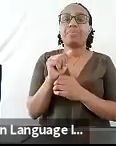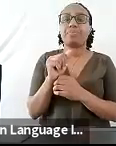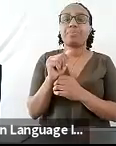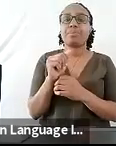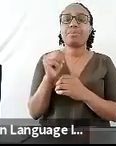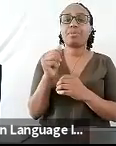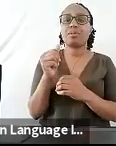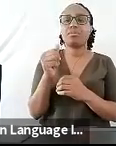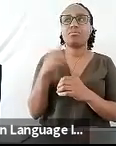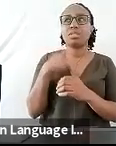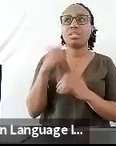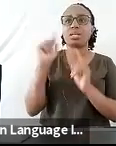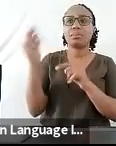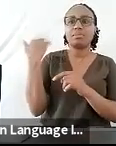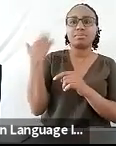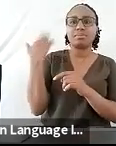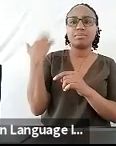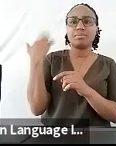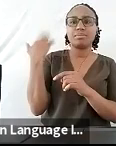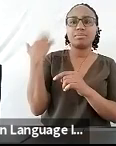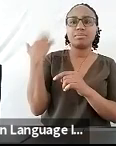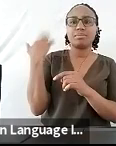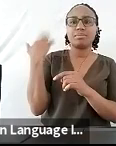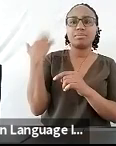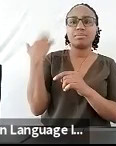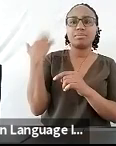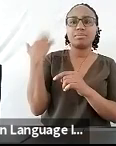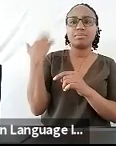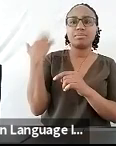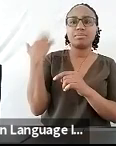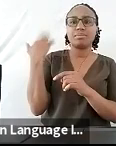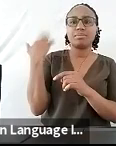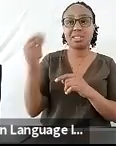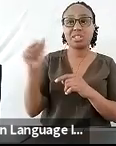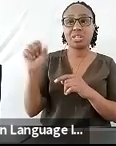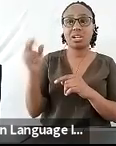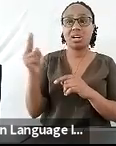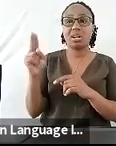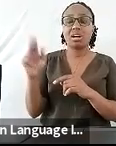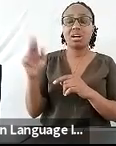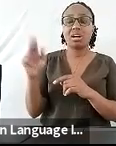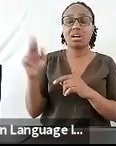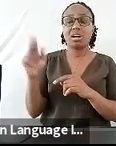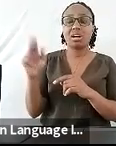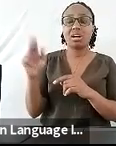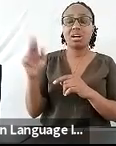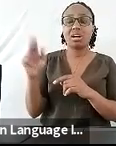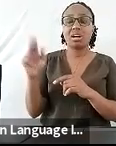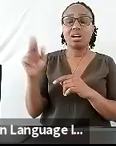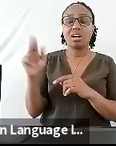Kinshasa is another one of those. Like it's not an easy town by any measure, but the way people describe Kin, you're